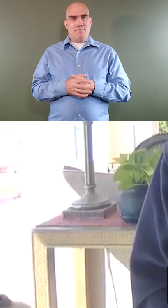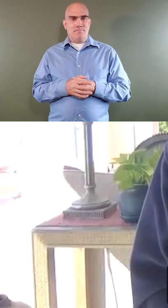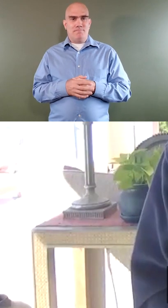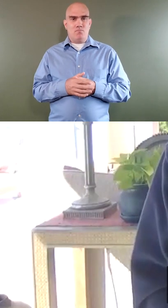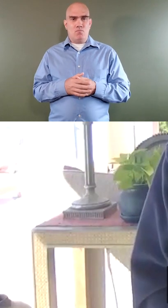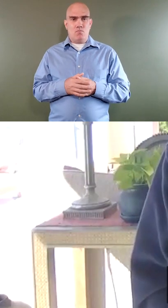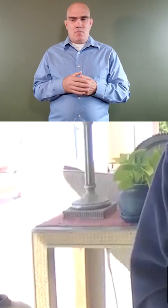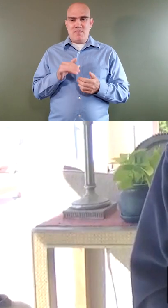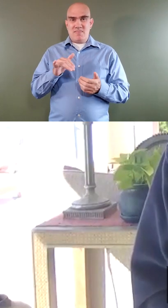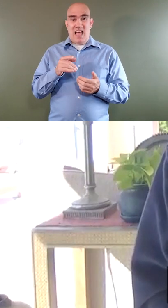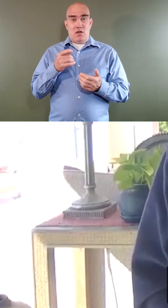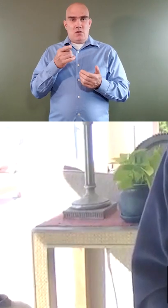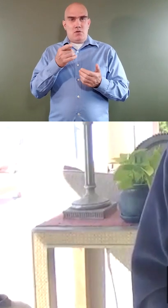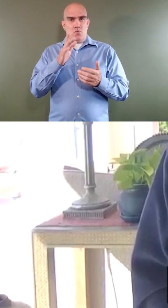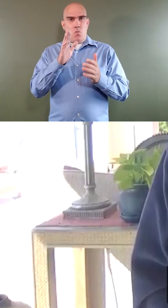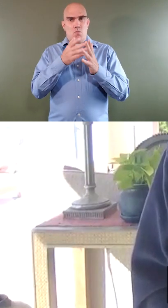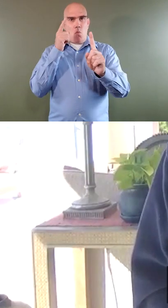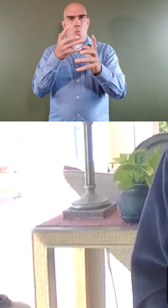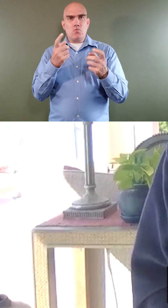whose objective it is to